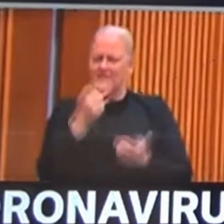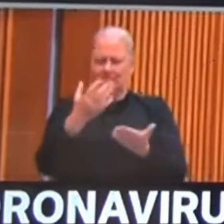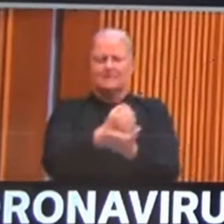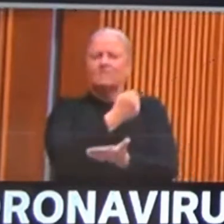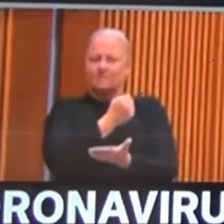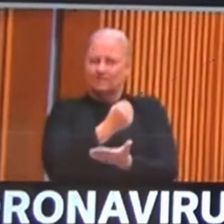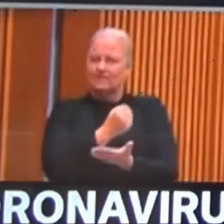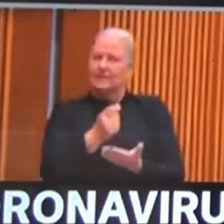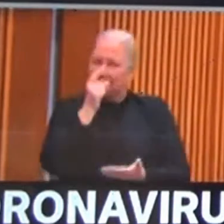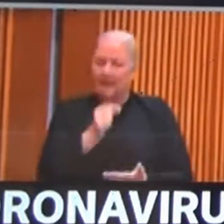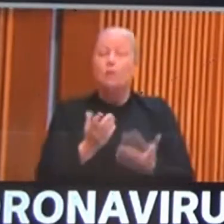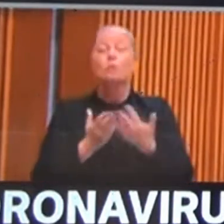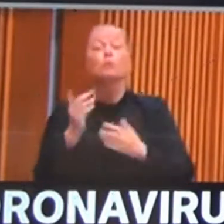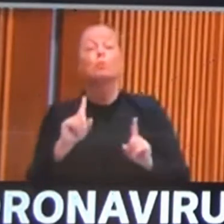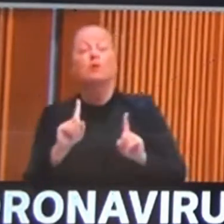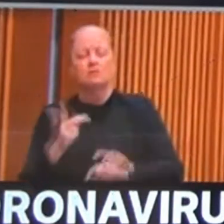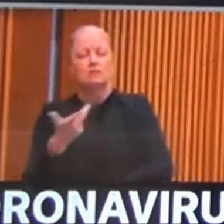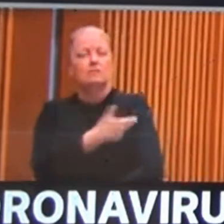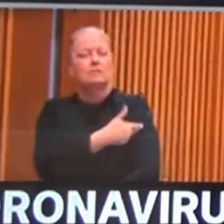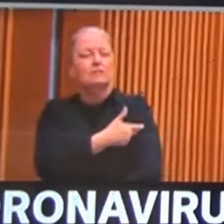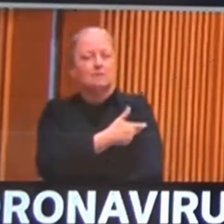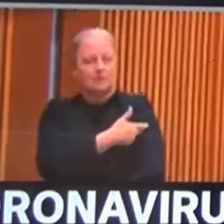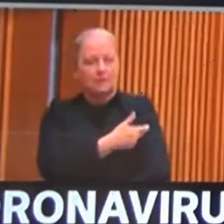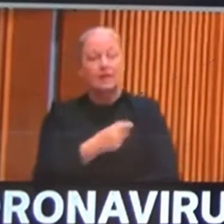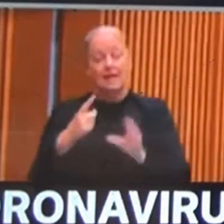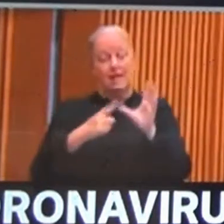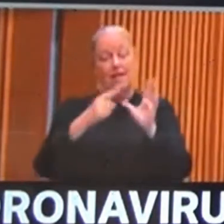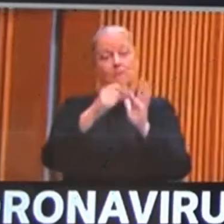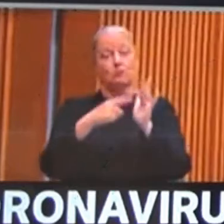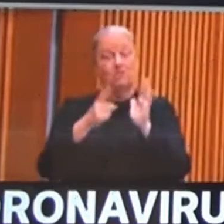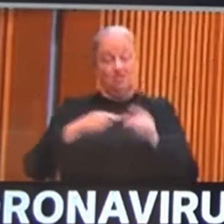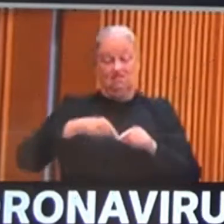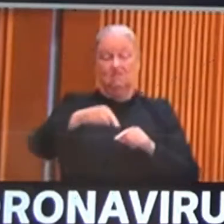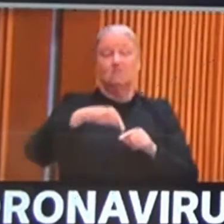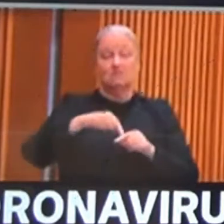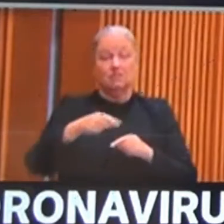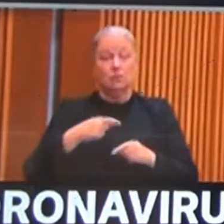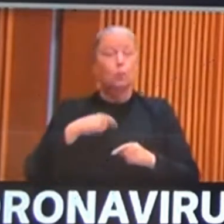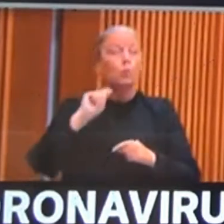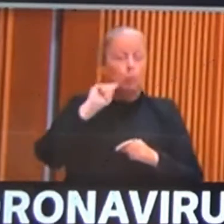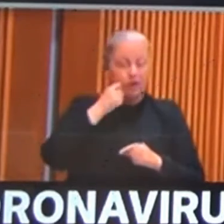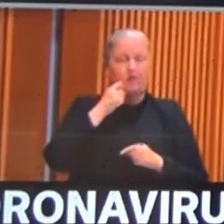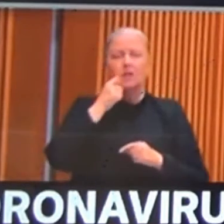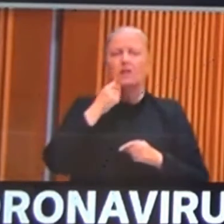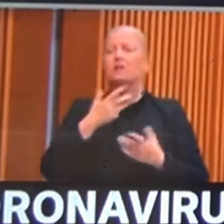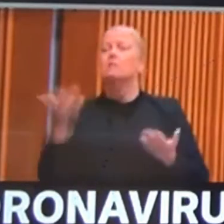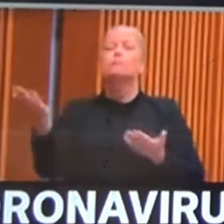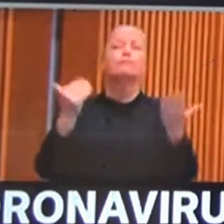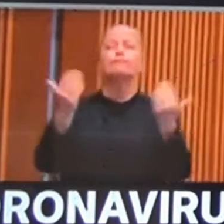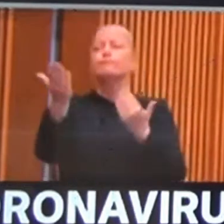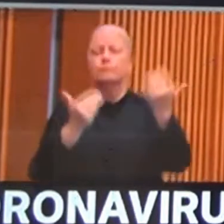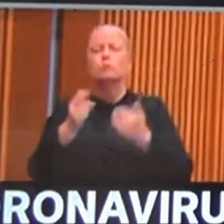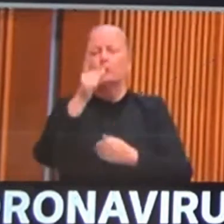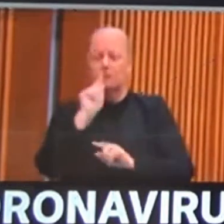the influenza vaccine. And over the month of April, we will progressively roll out that vaccination program.